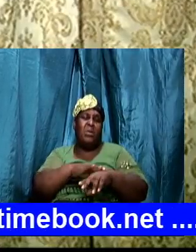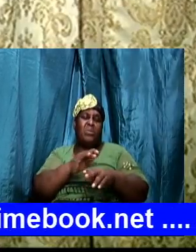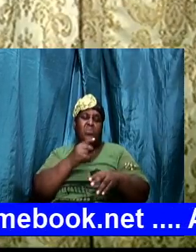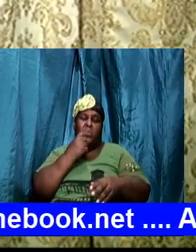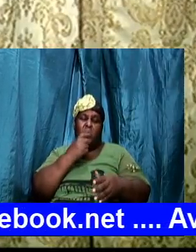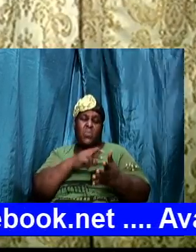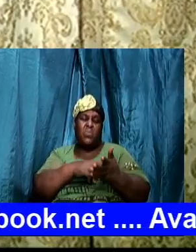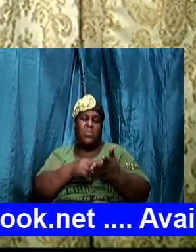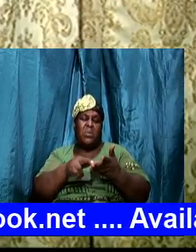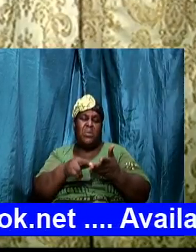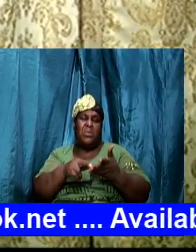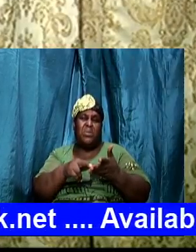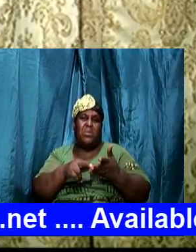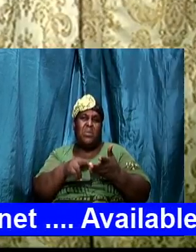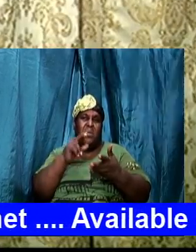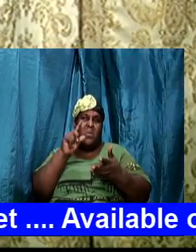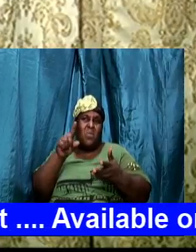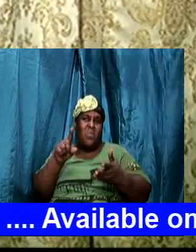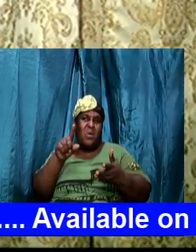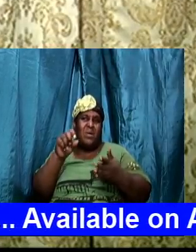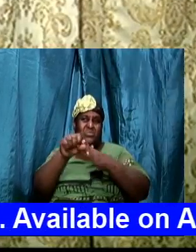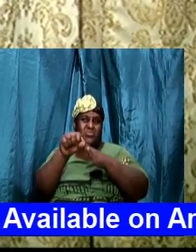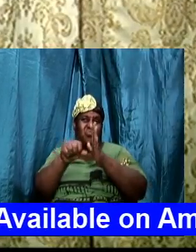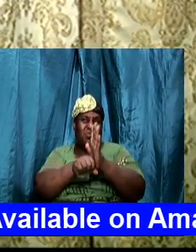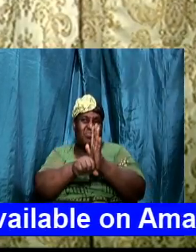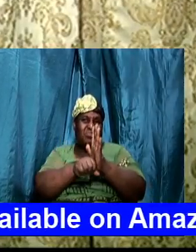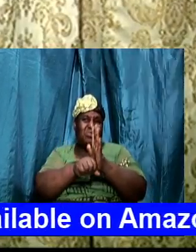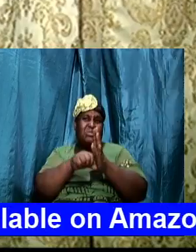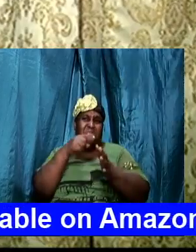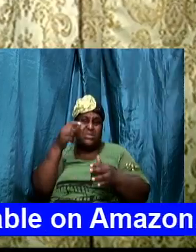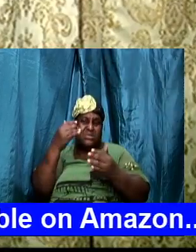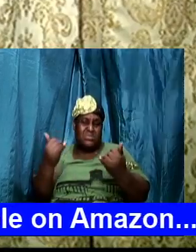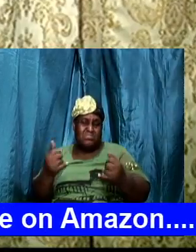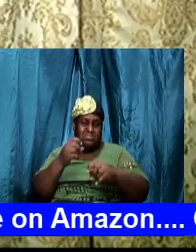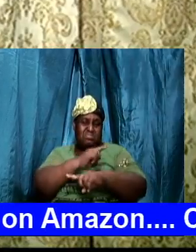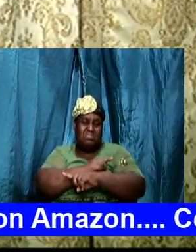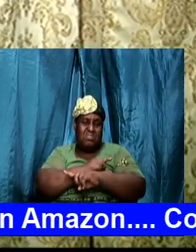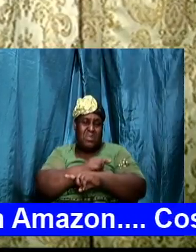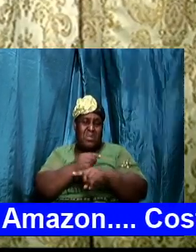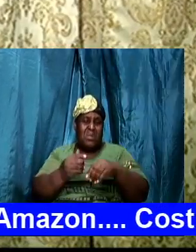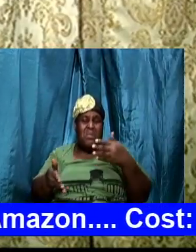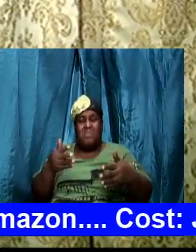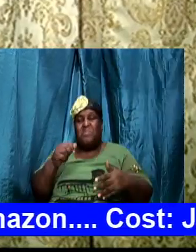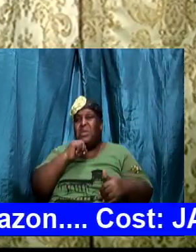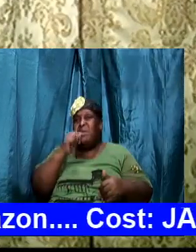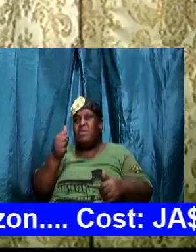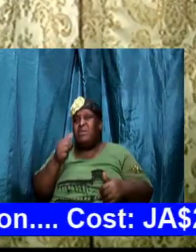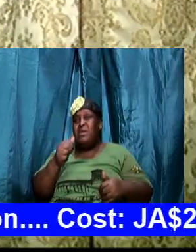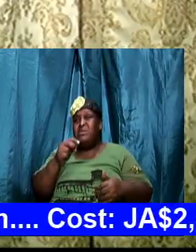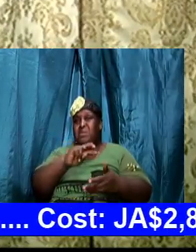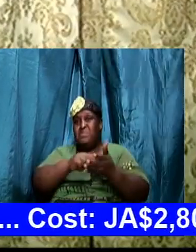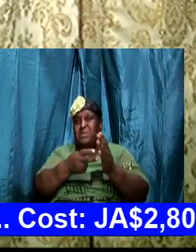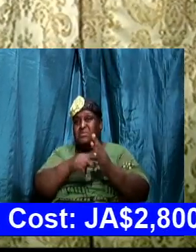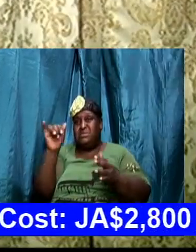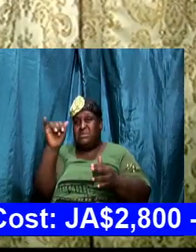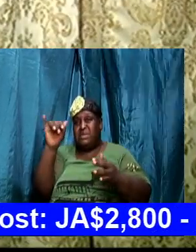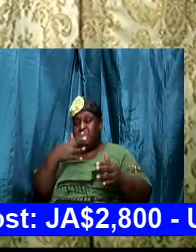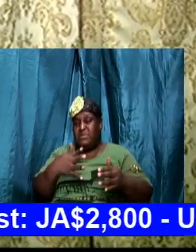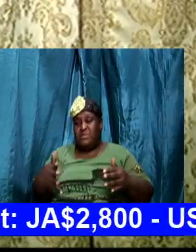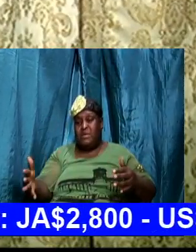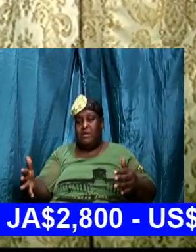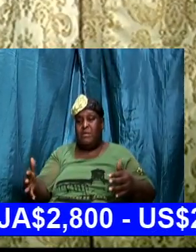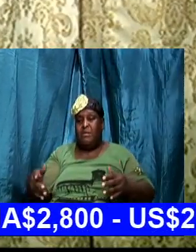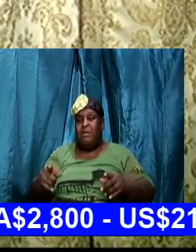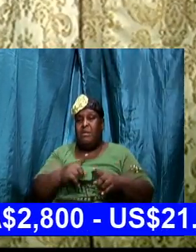it's today, it might not mean the same thing tomorrow based on how the society evolves. But I would